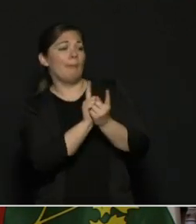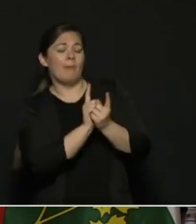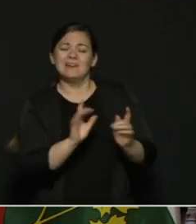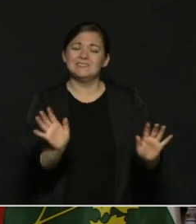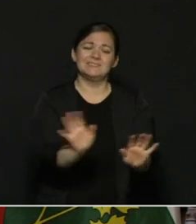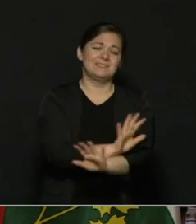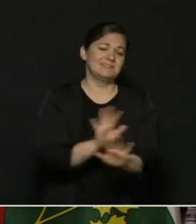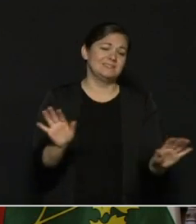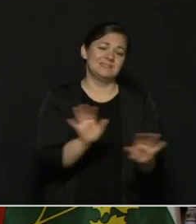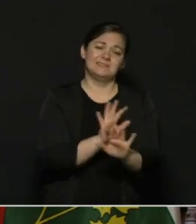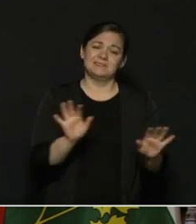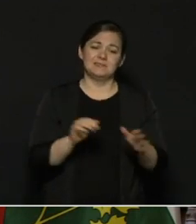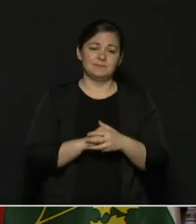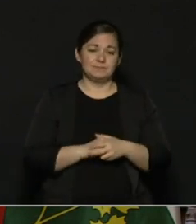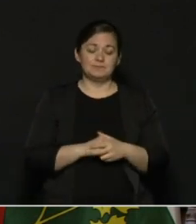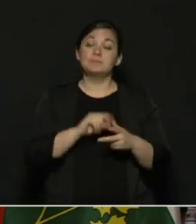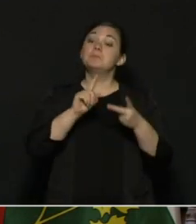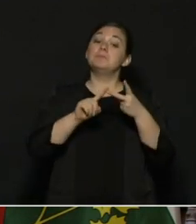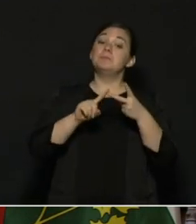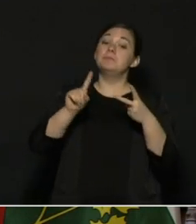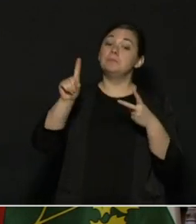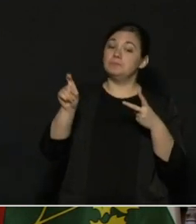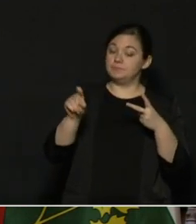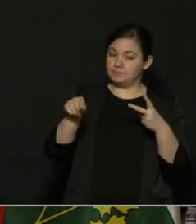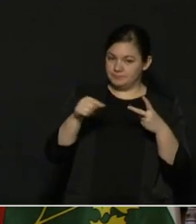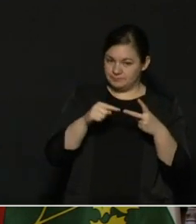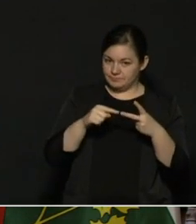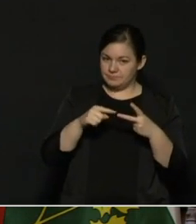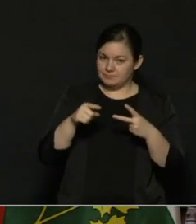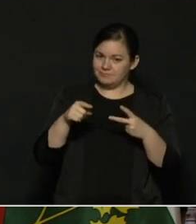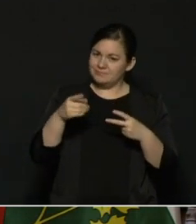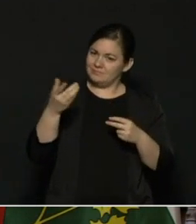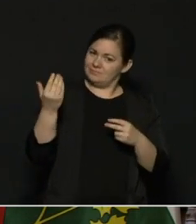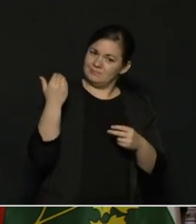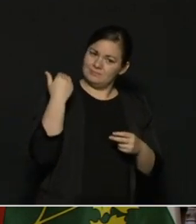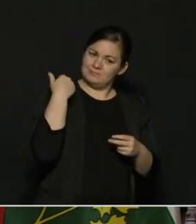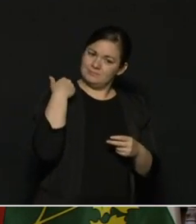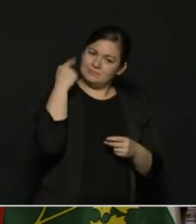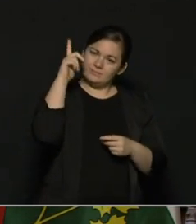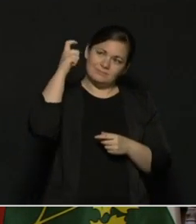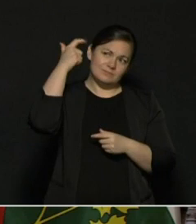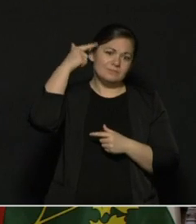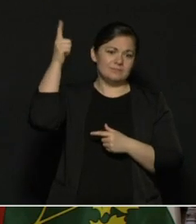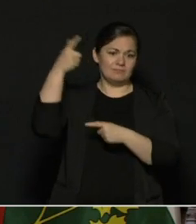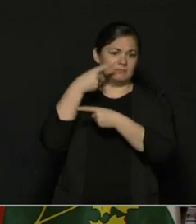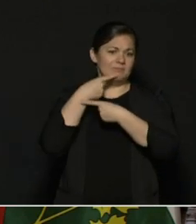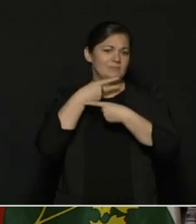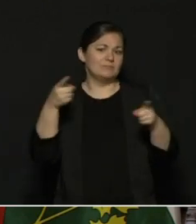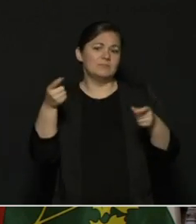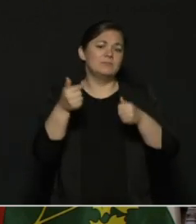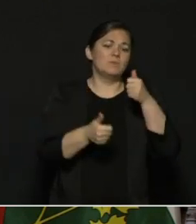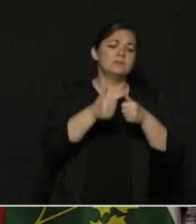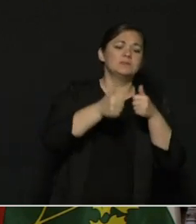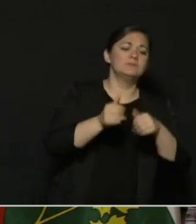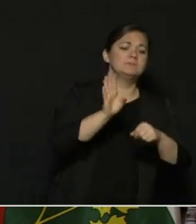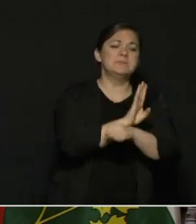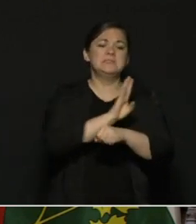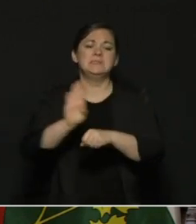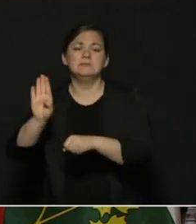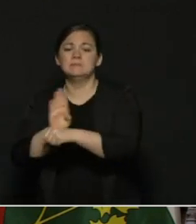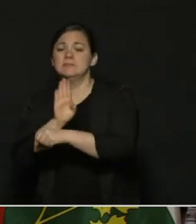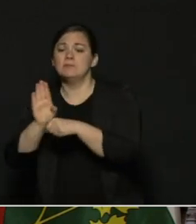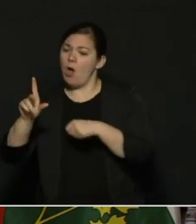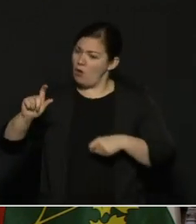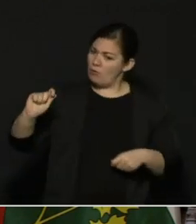with the announcement today of what businesses can start to reopen and golf courses can start to prep, it seems